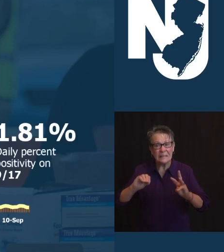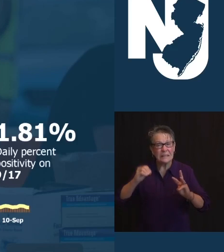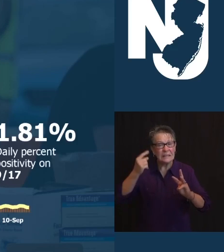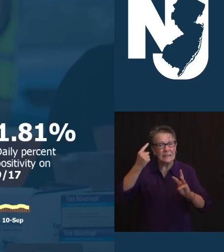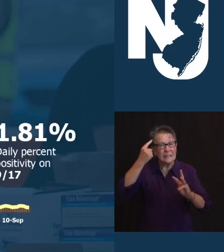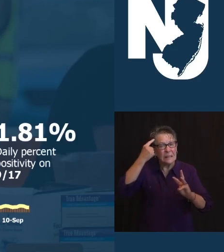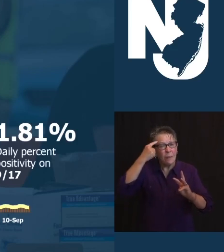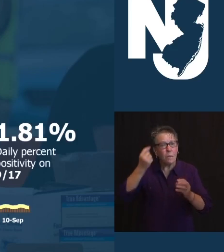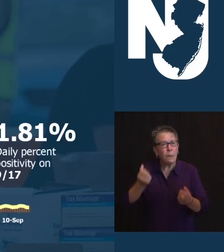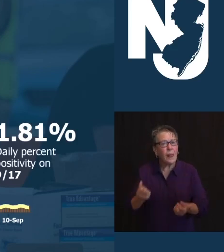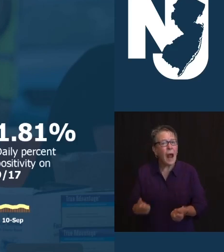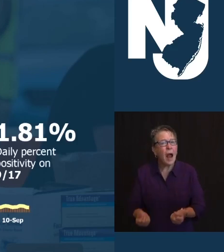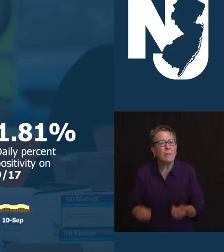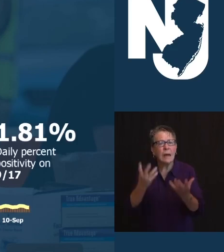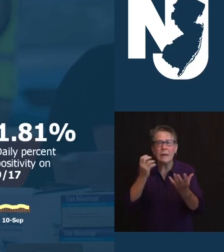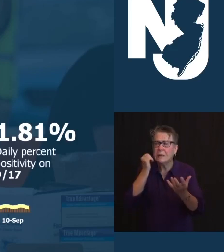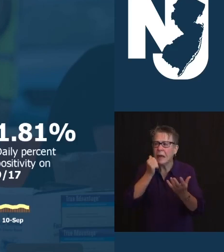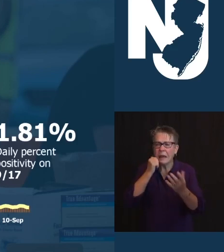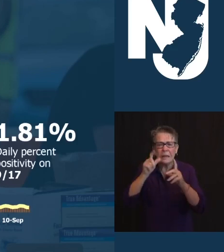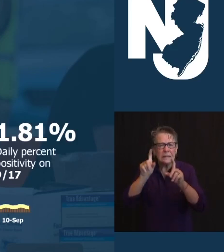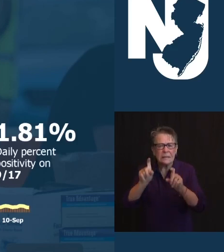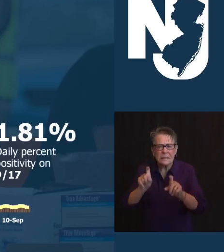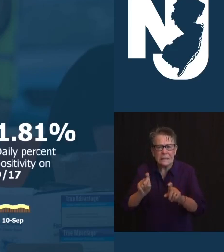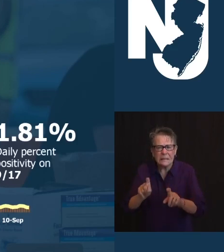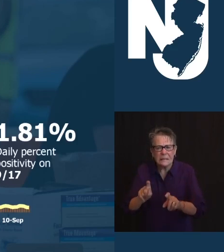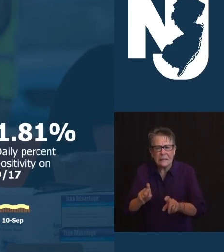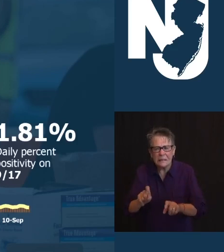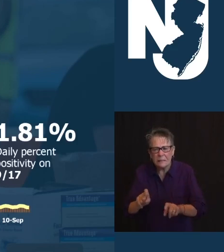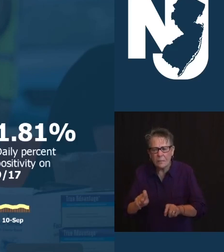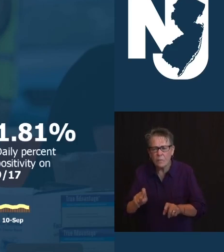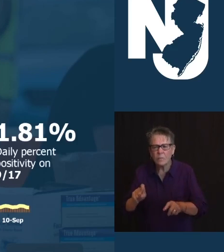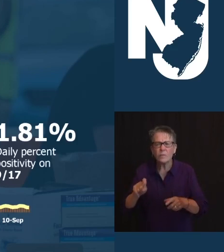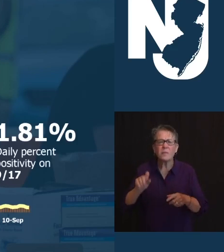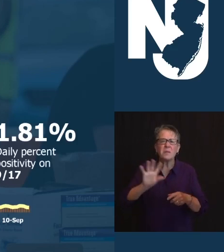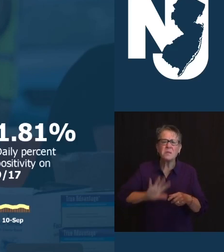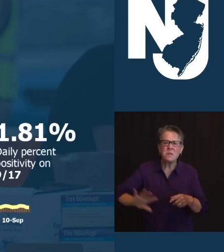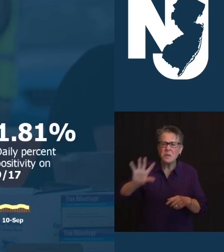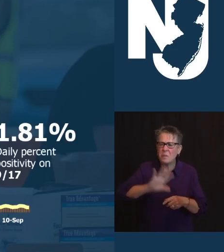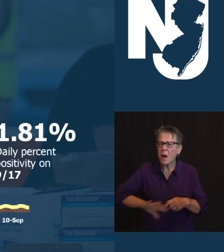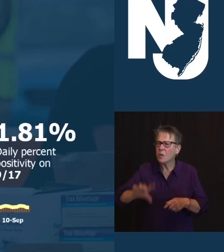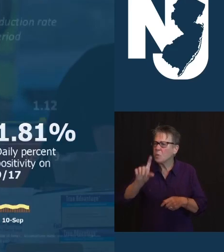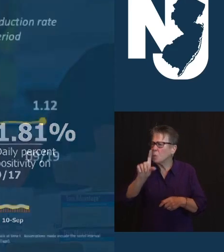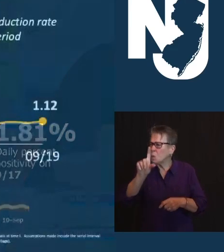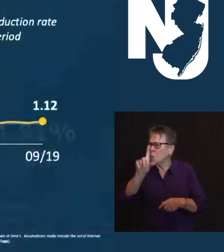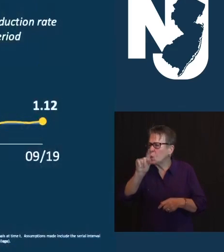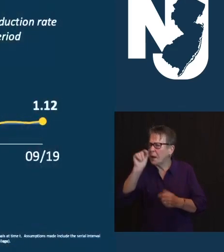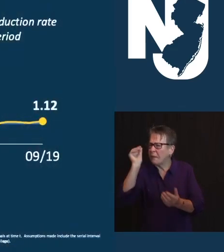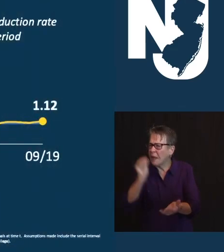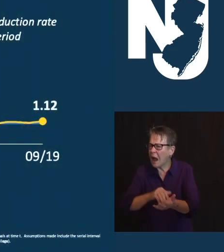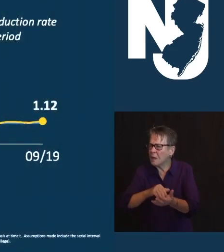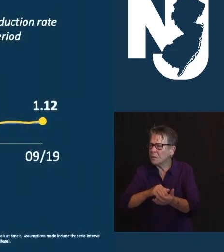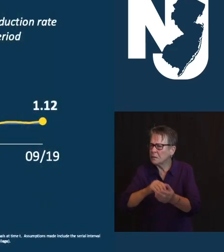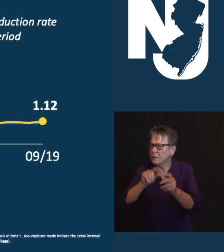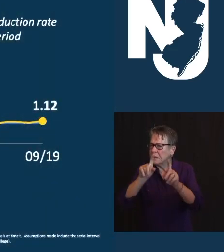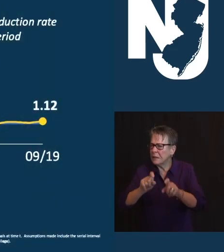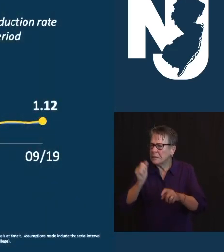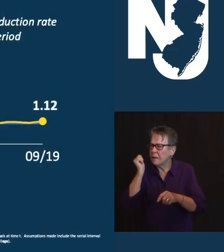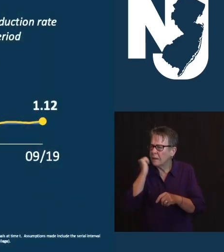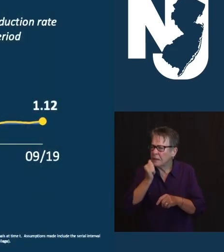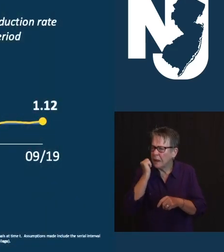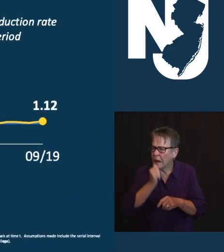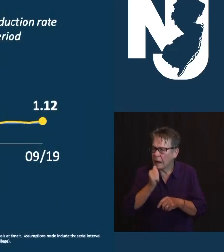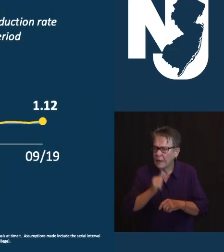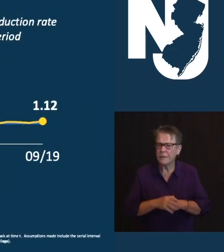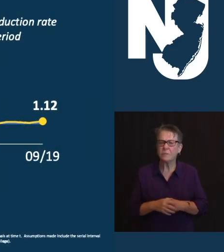20,000 back from that day. So I wanted to get that off my chest. We're going to flip. The statewide rate of transmission sits at